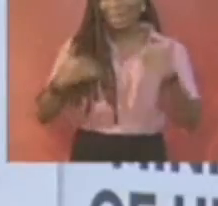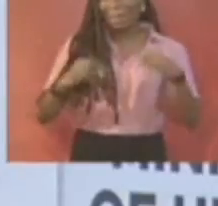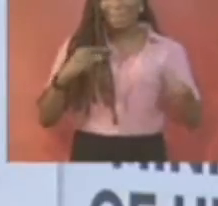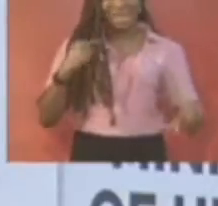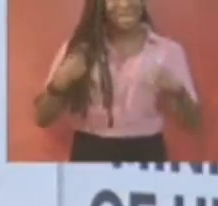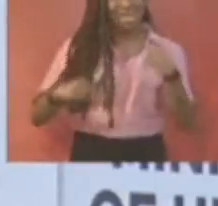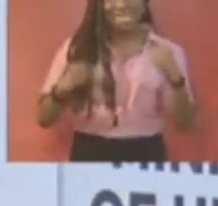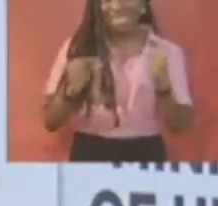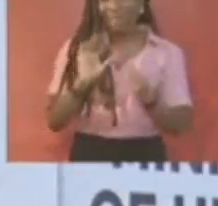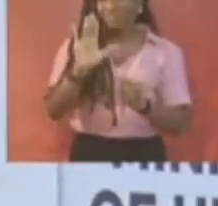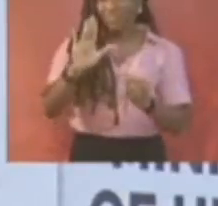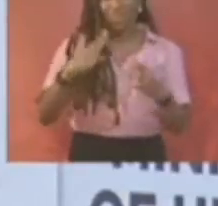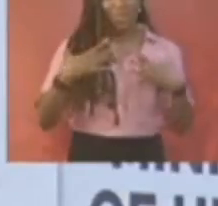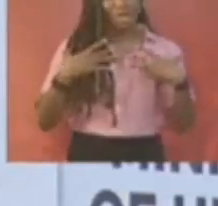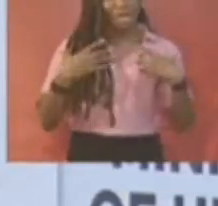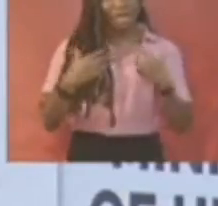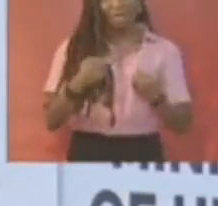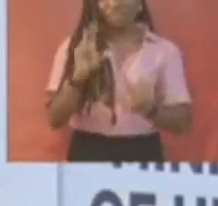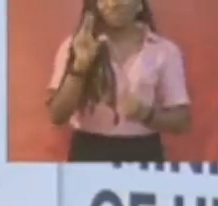want to give.